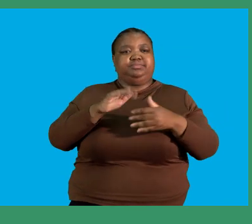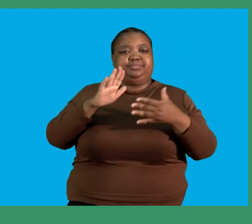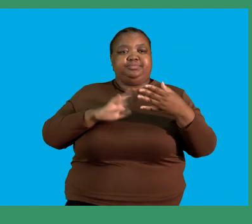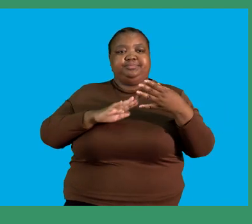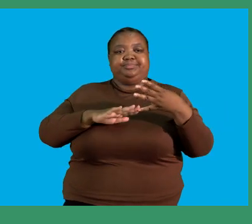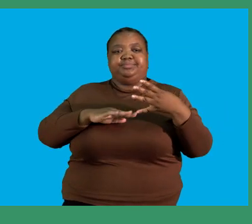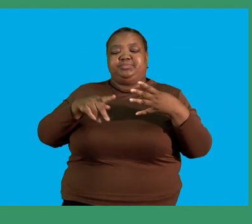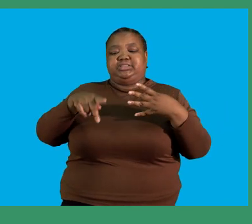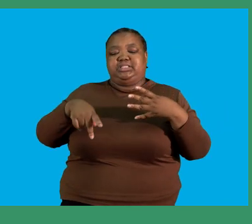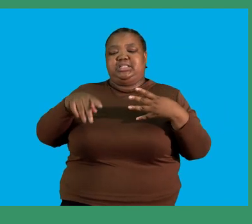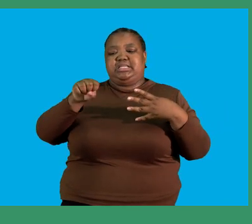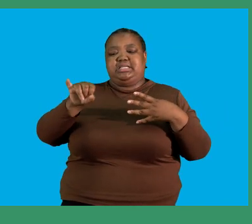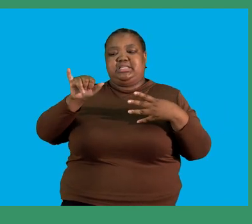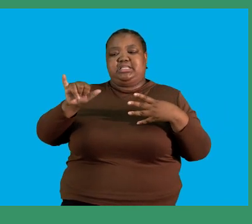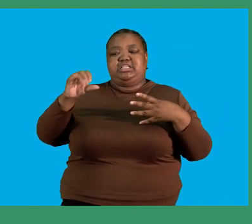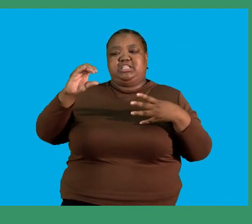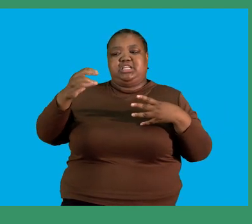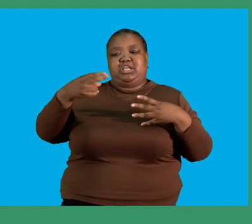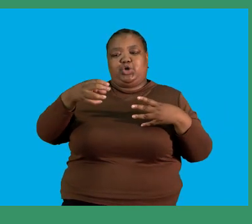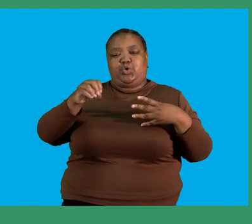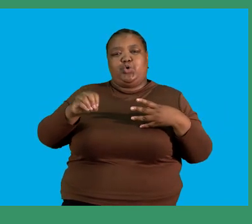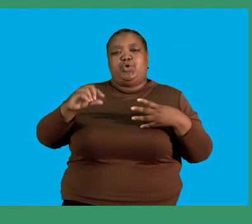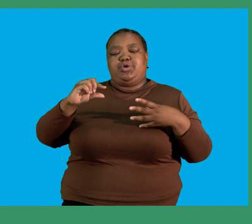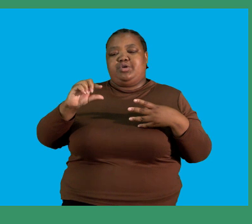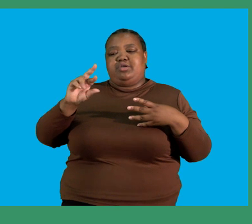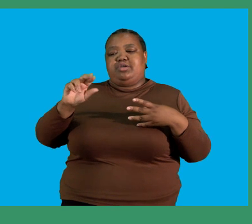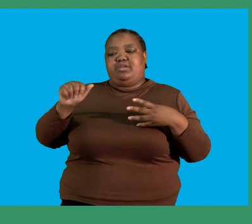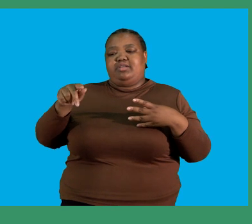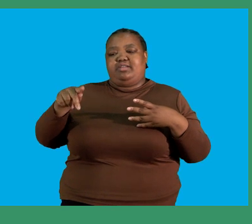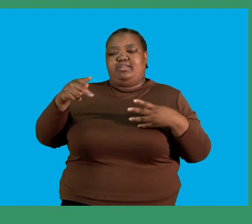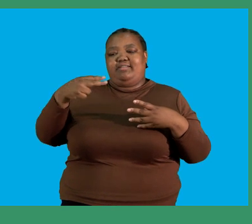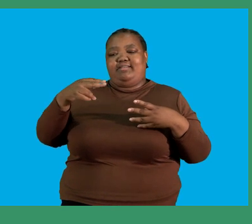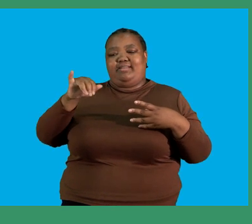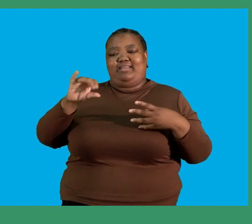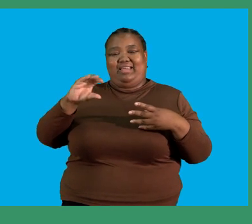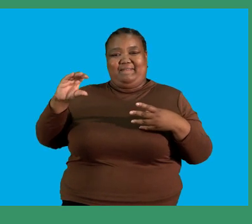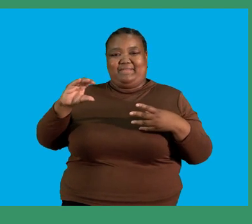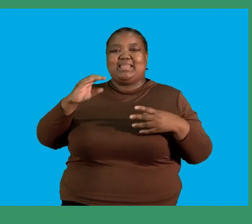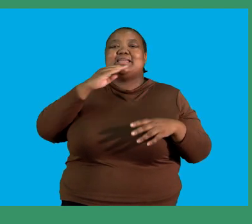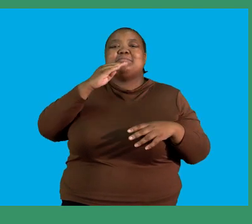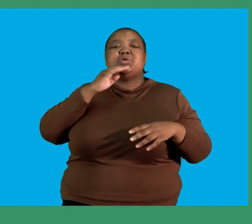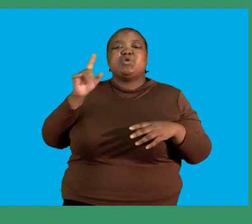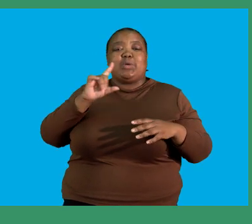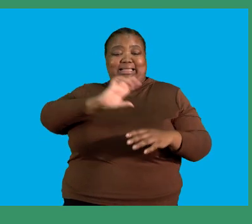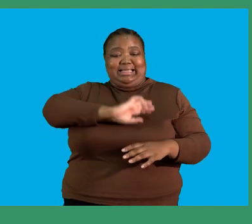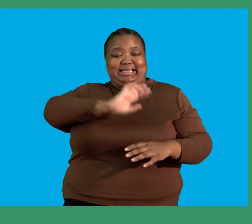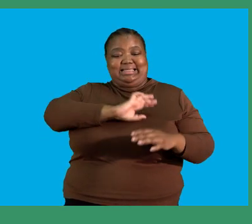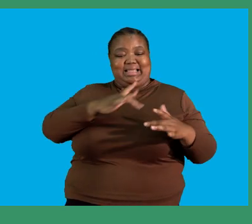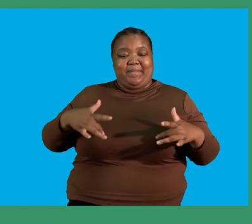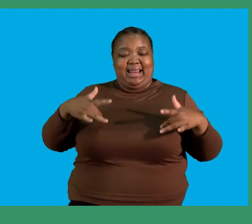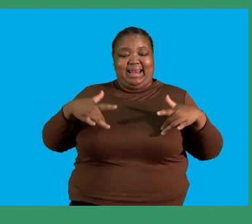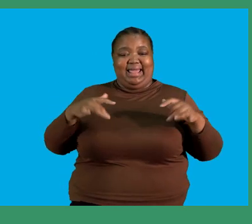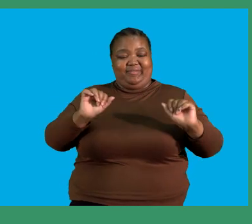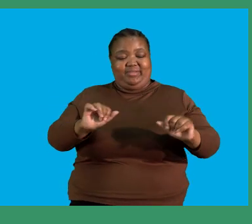have psychographics, which refers to the customer's lifestyles and behavior. So this includes